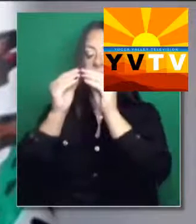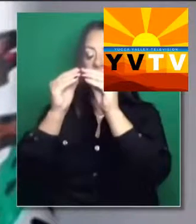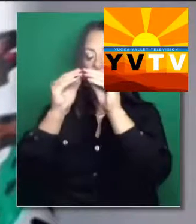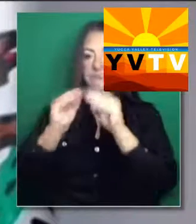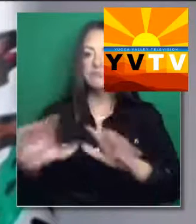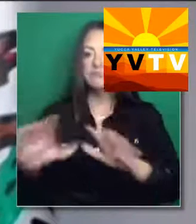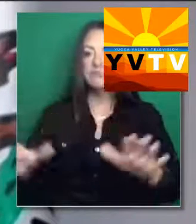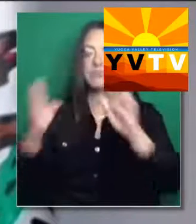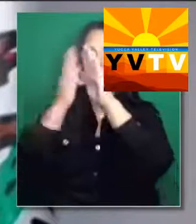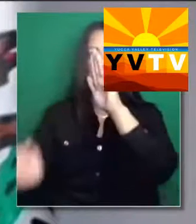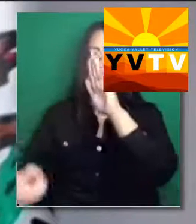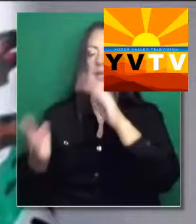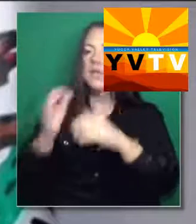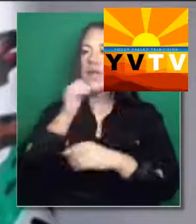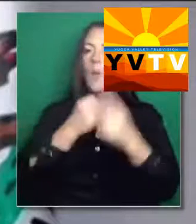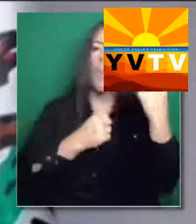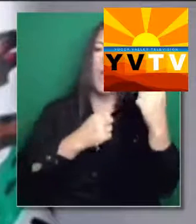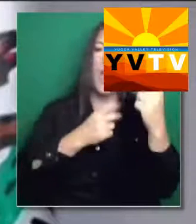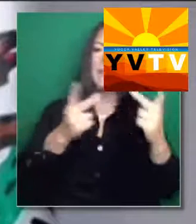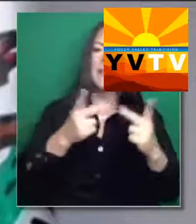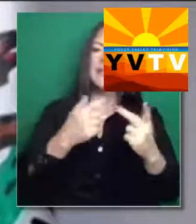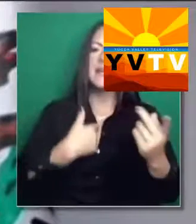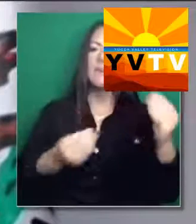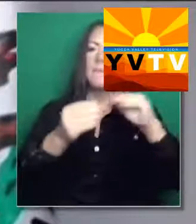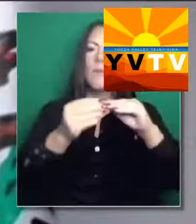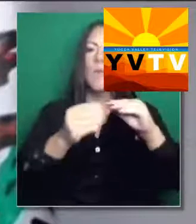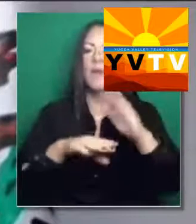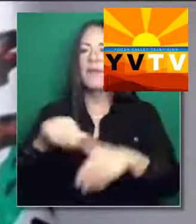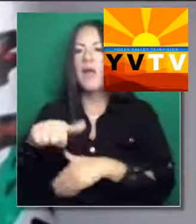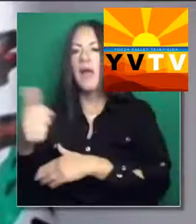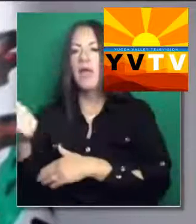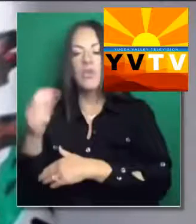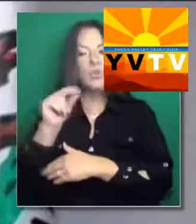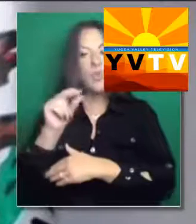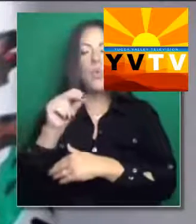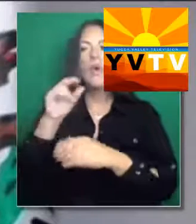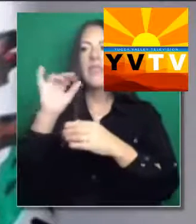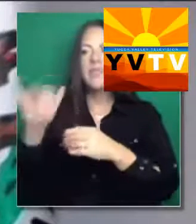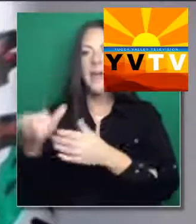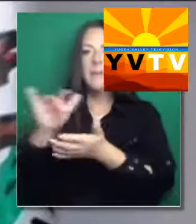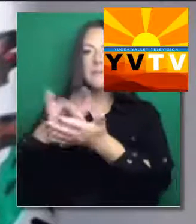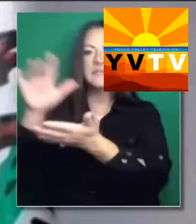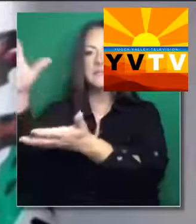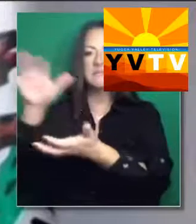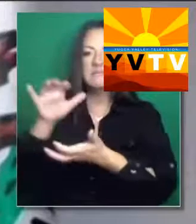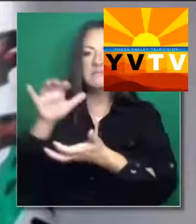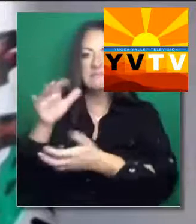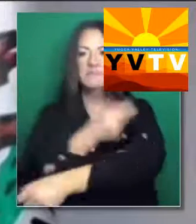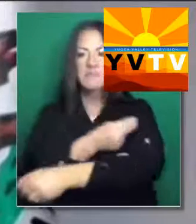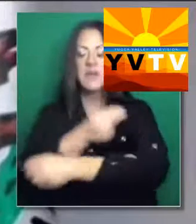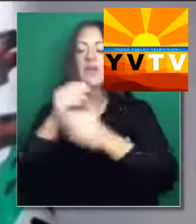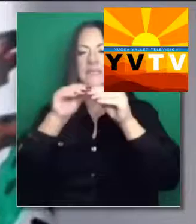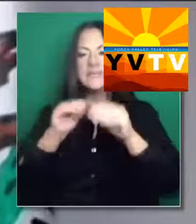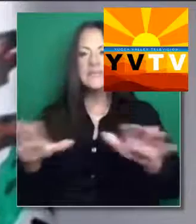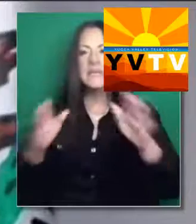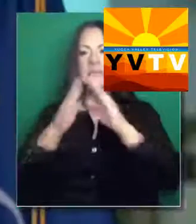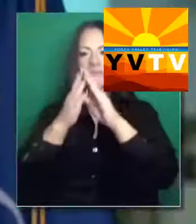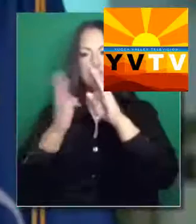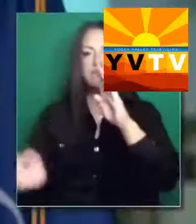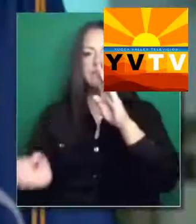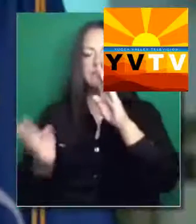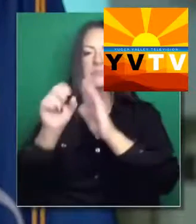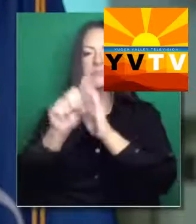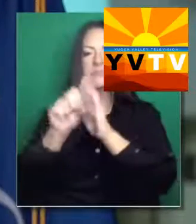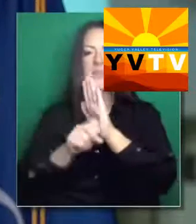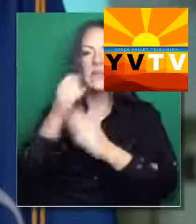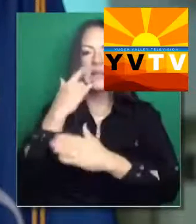place, no one particular facility, but broadly across California. Dashboard by county in terms of the